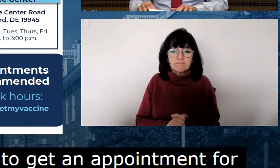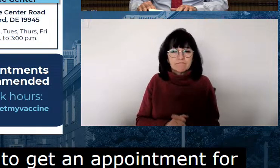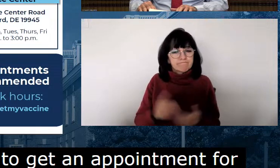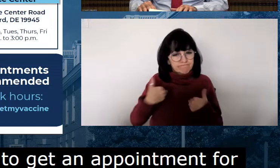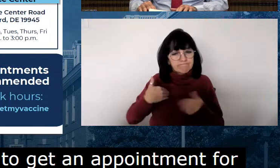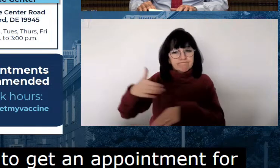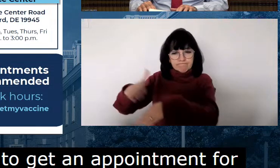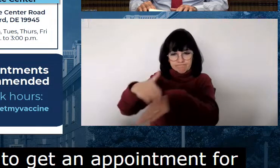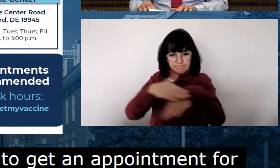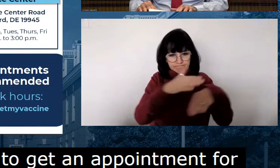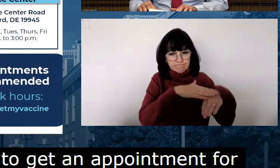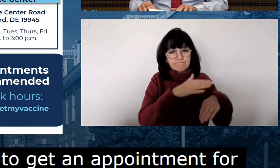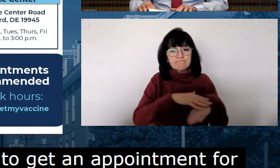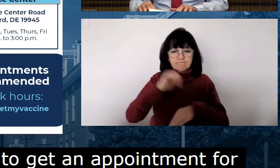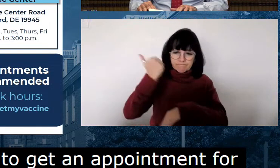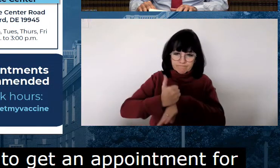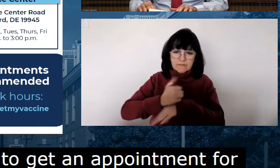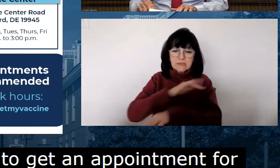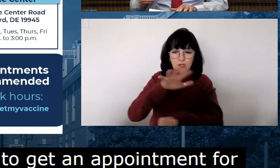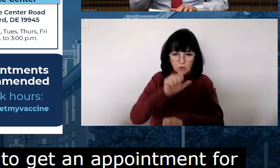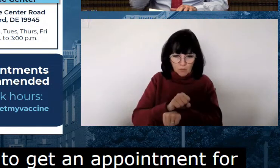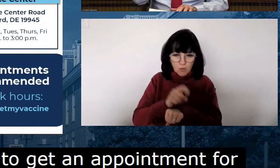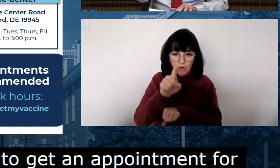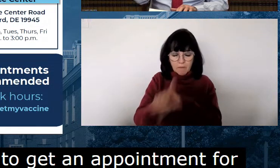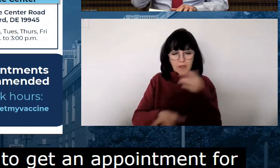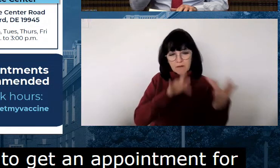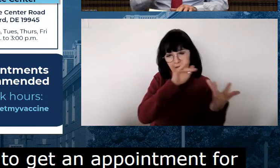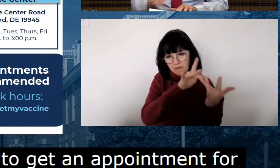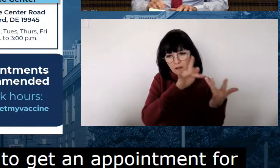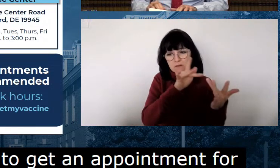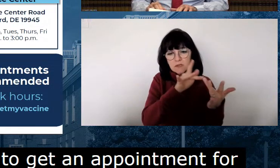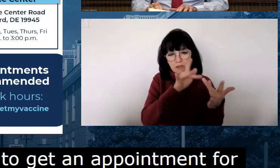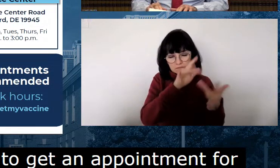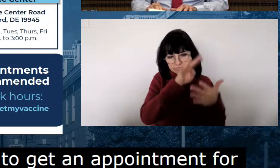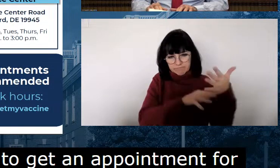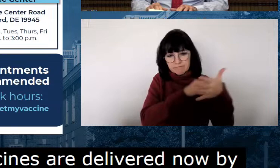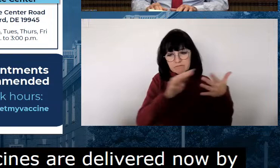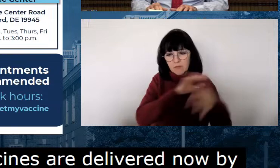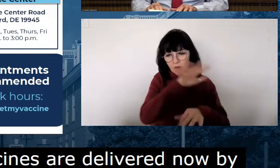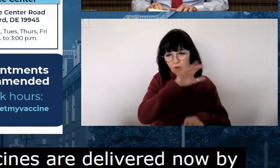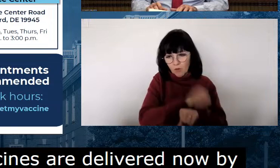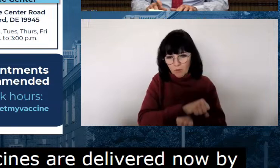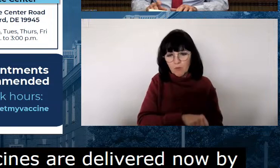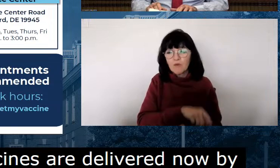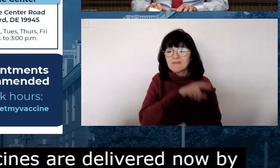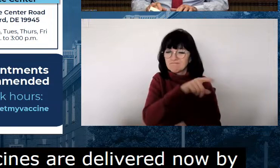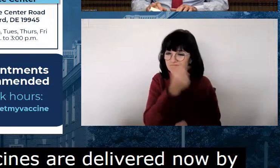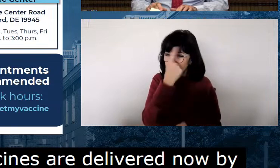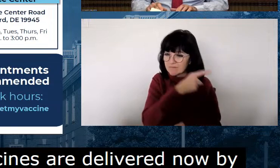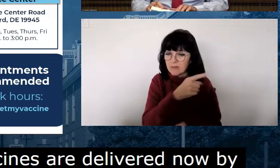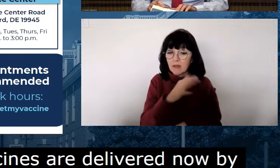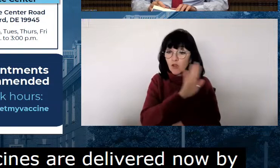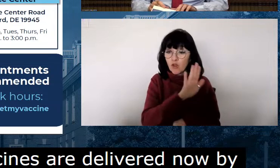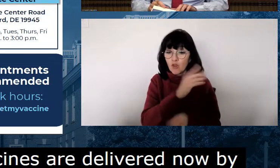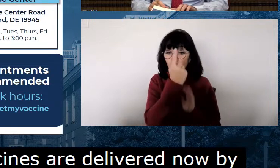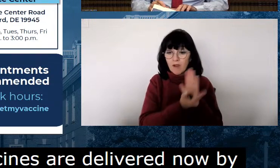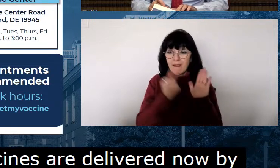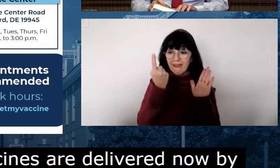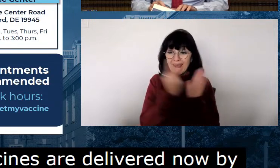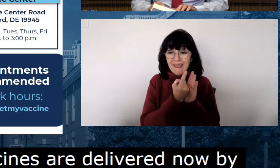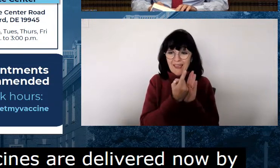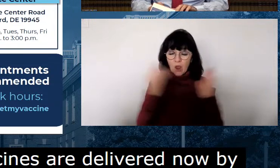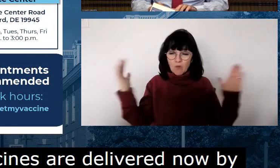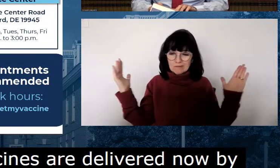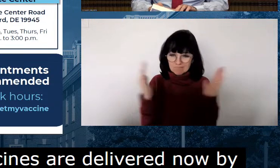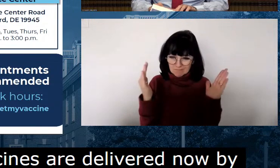get an appointment. Call your pharmacy up and get an appointment. They have reduced their hours. They're also having challenges with